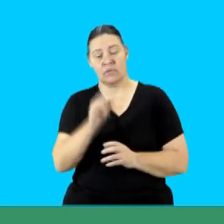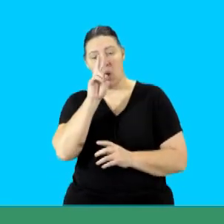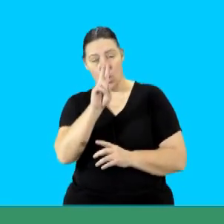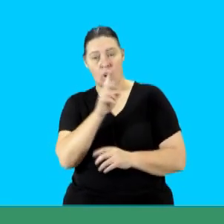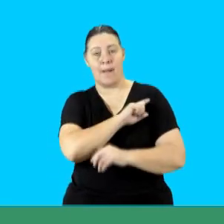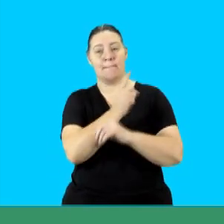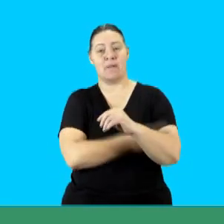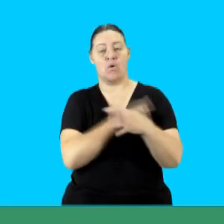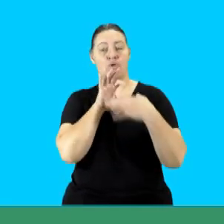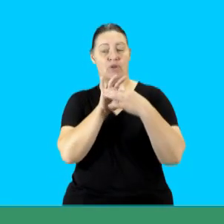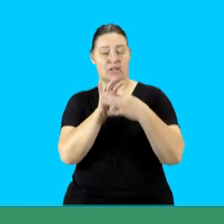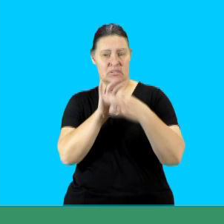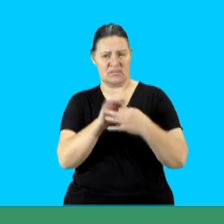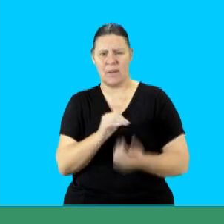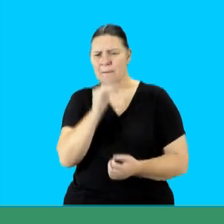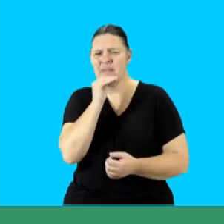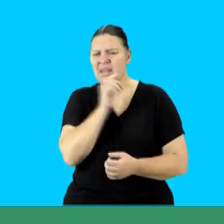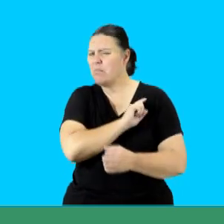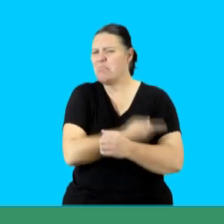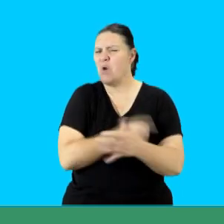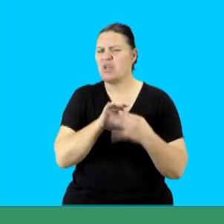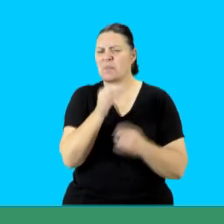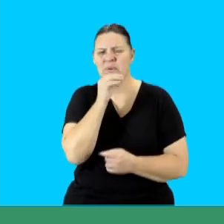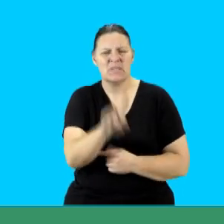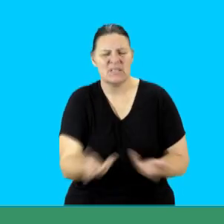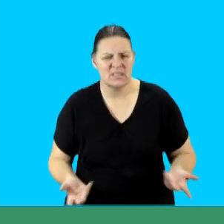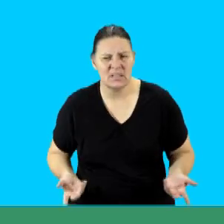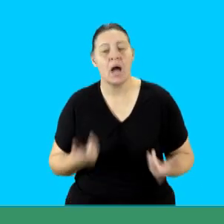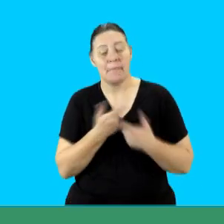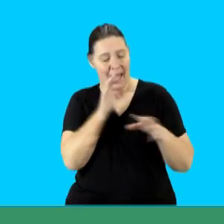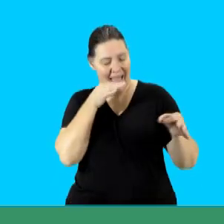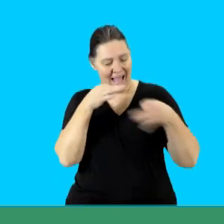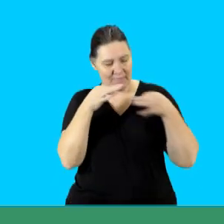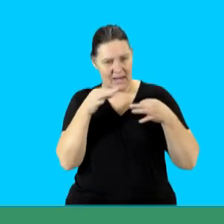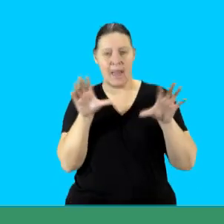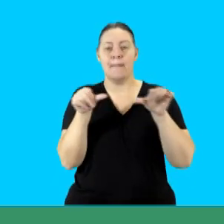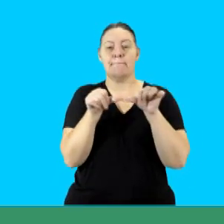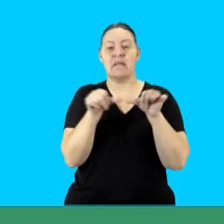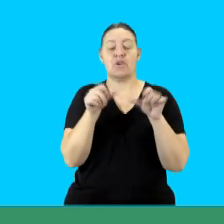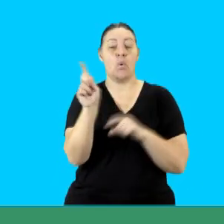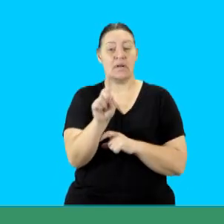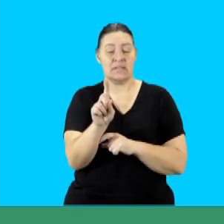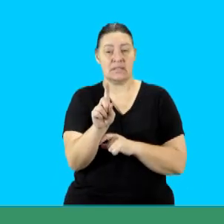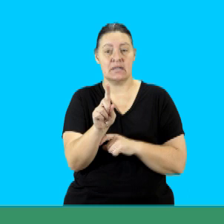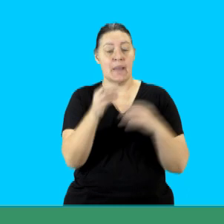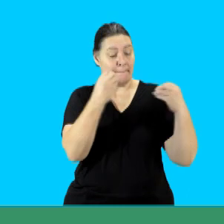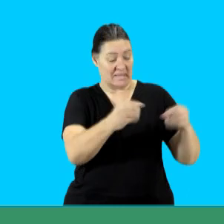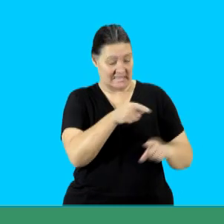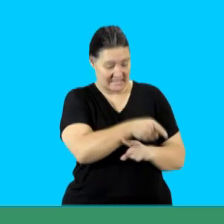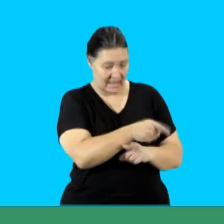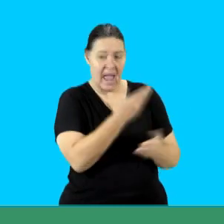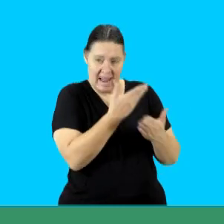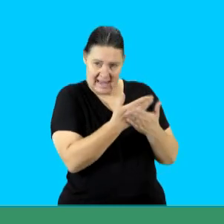power relations. Meaning of power relations. Power relations can be described as a measurement of a business's ability